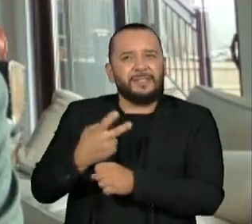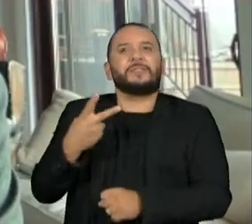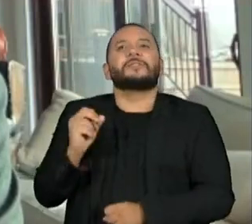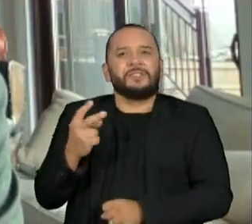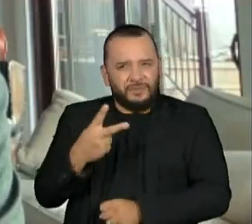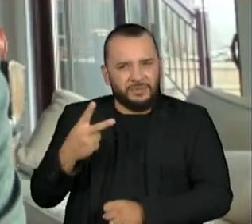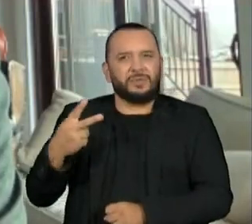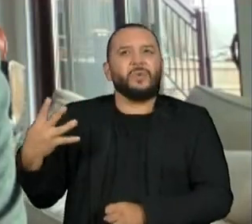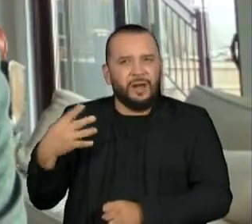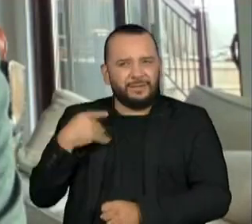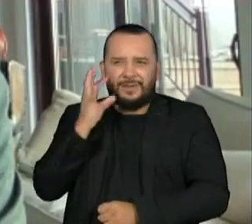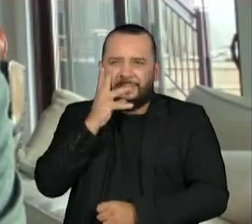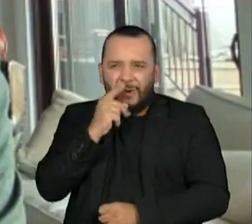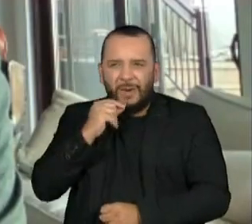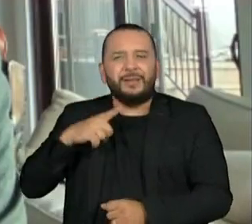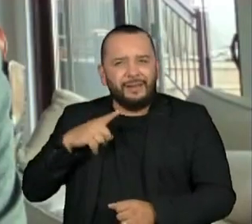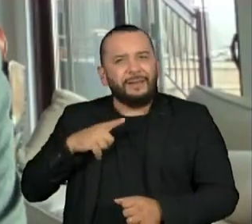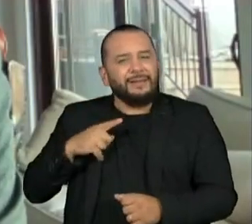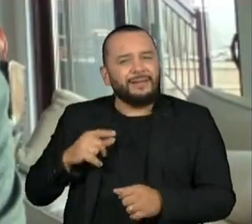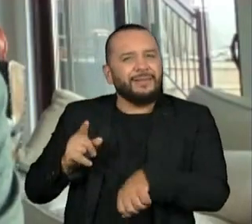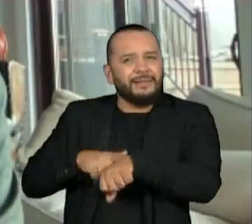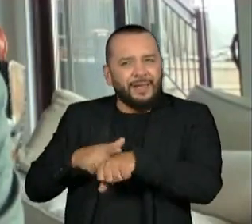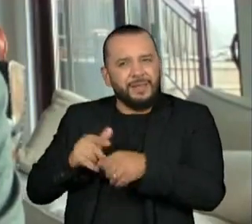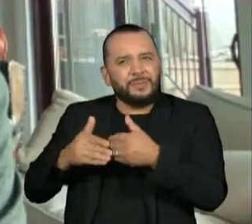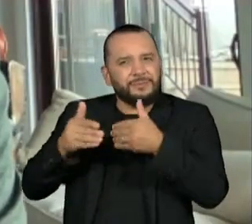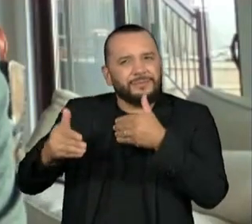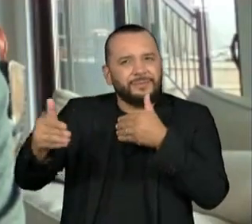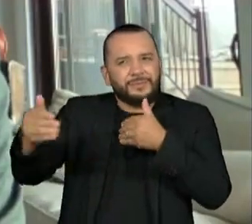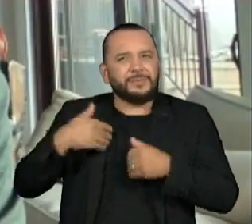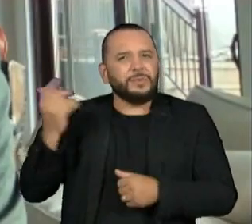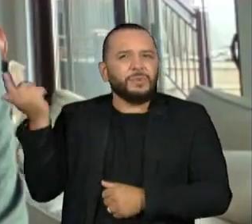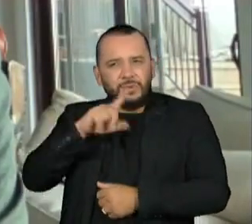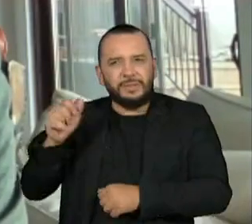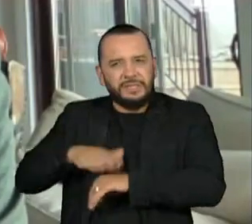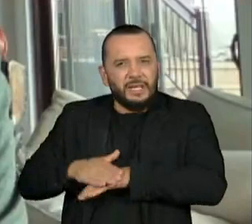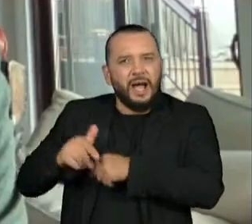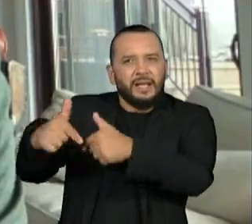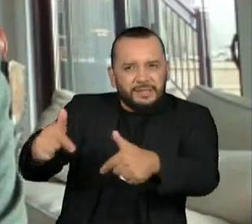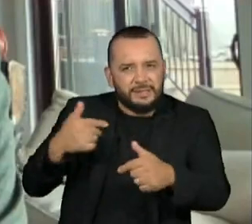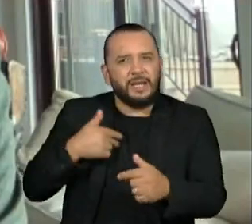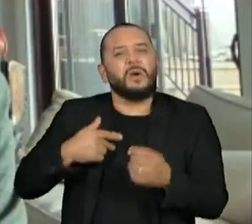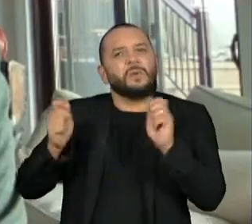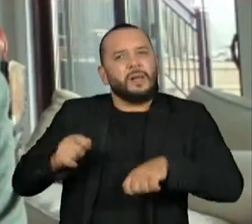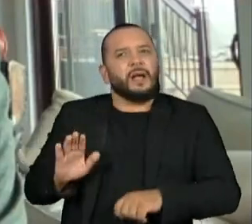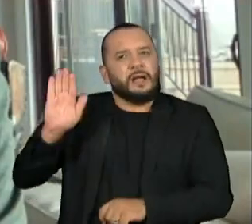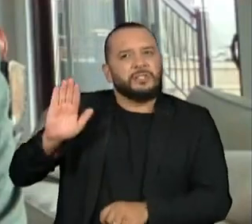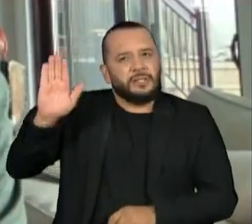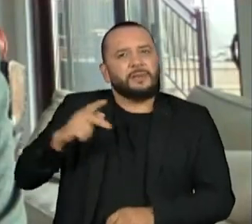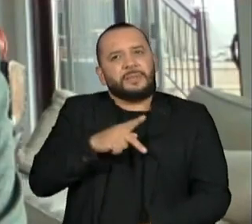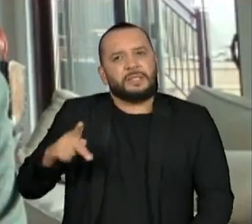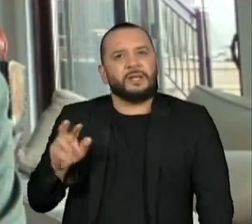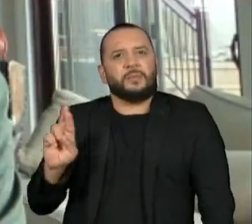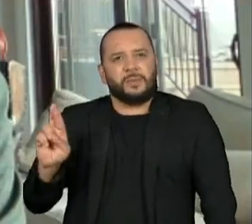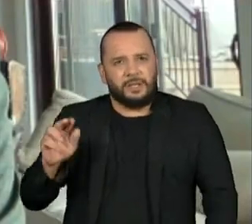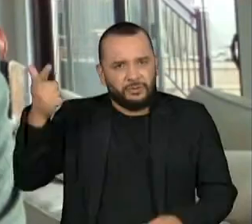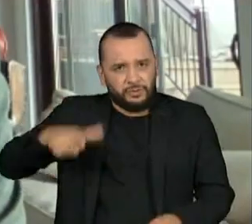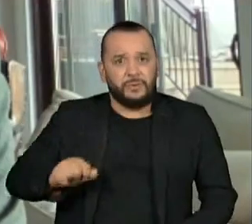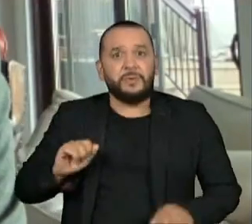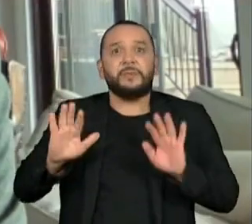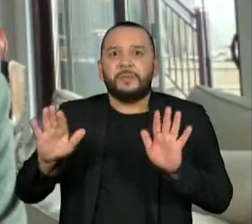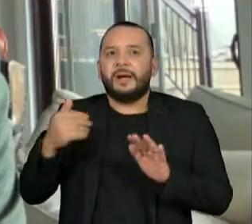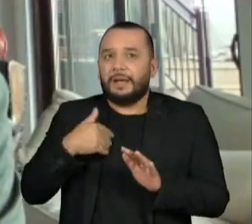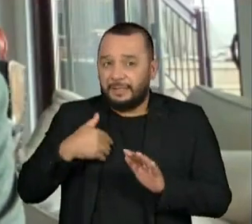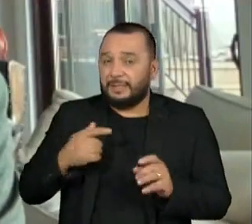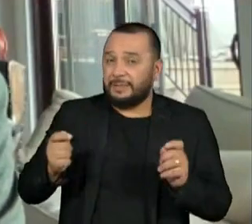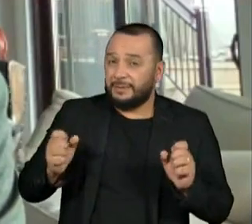a long time before he has to declare his intention to run as the Republican candidate. But I think the